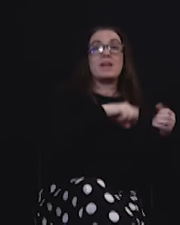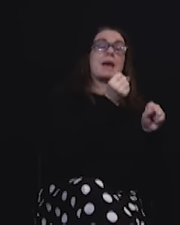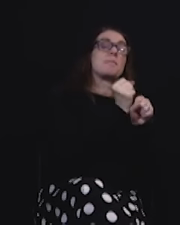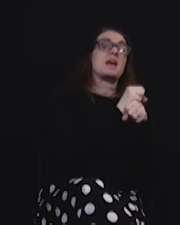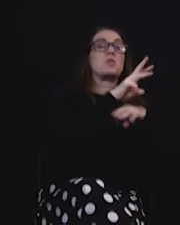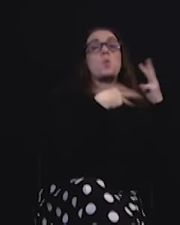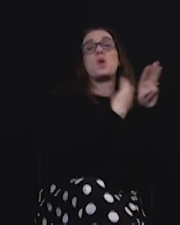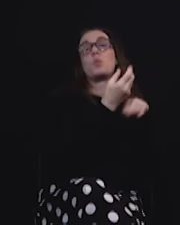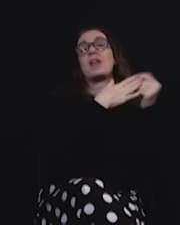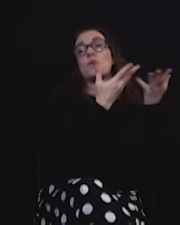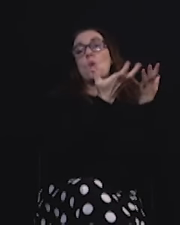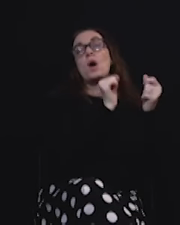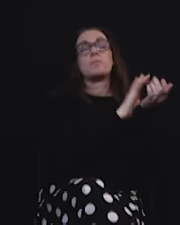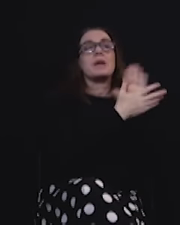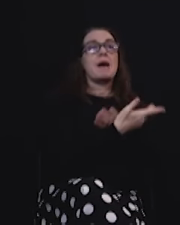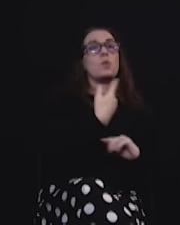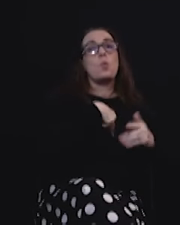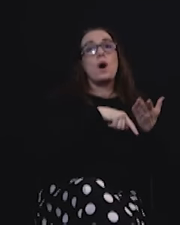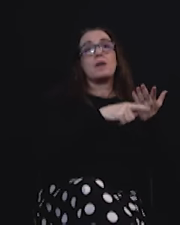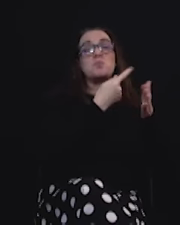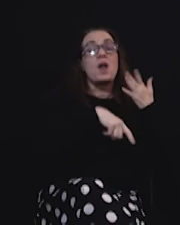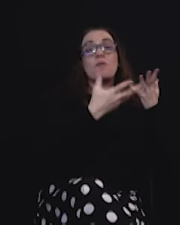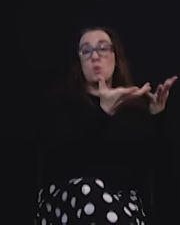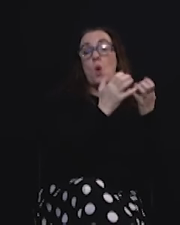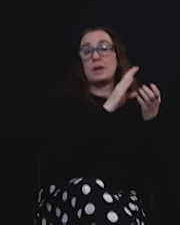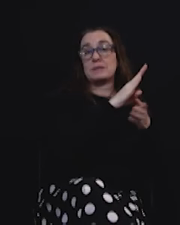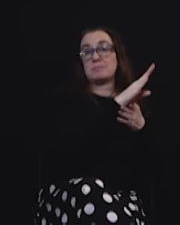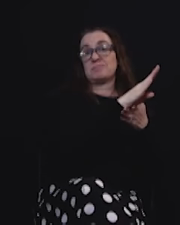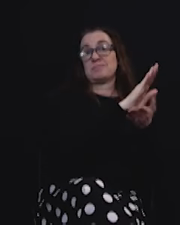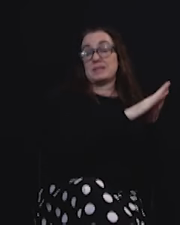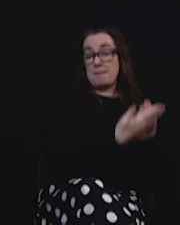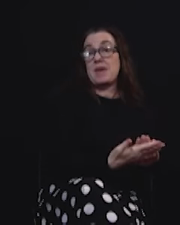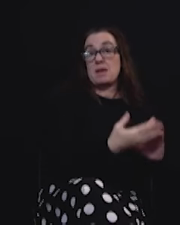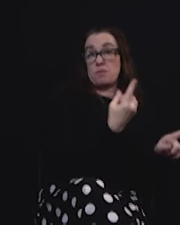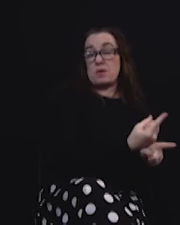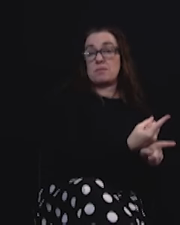whatever we want to make it. We can be whoever, whatever we want to be.